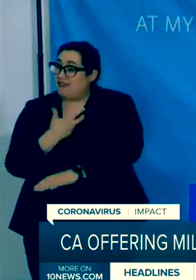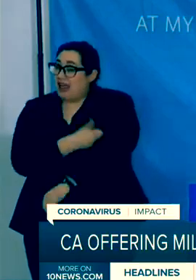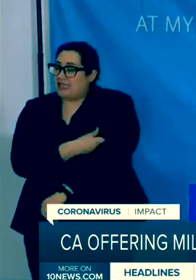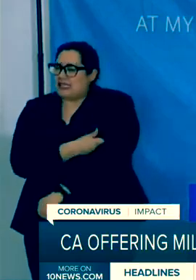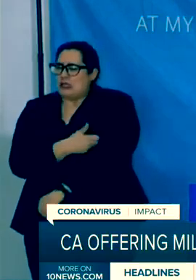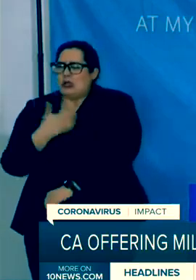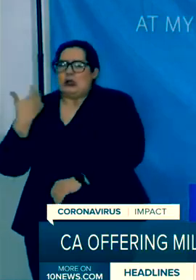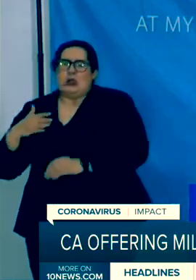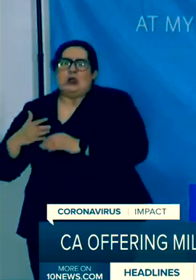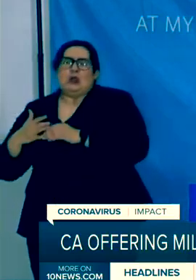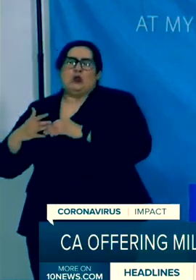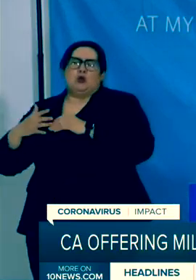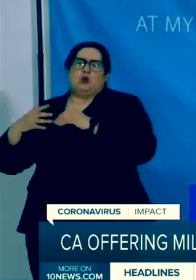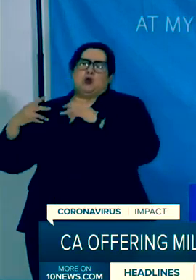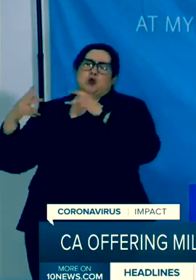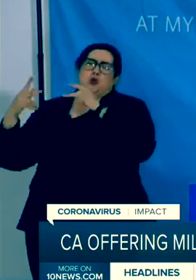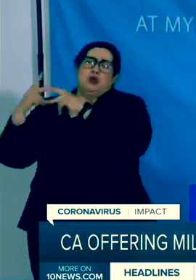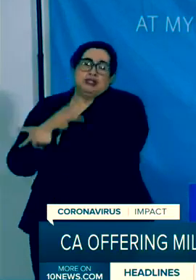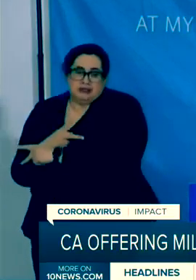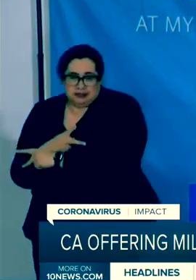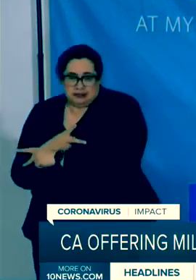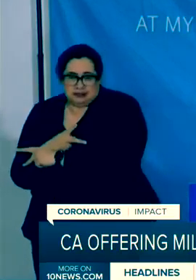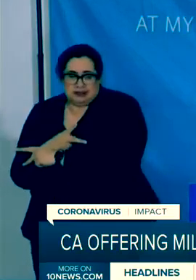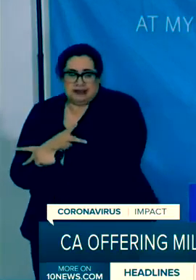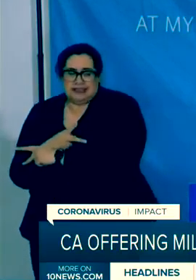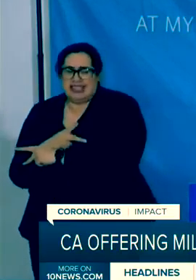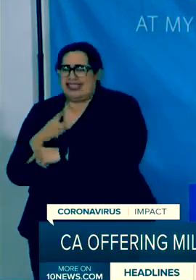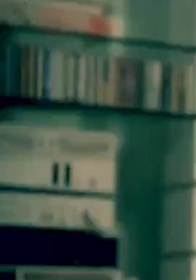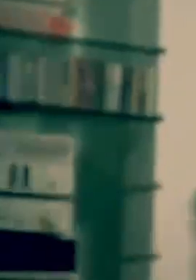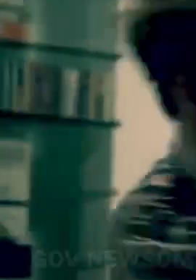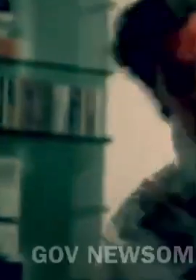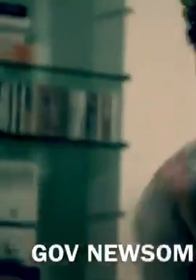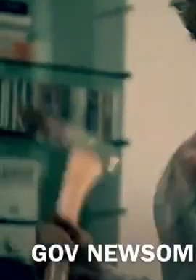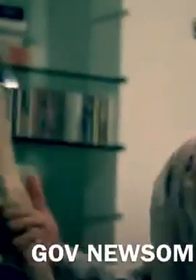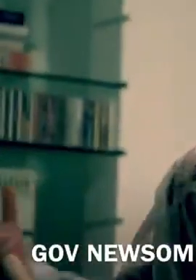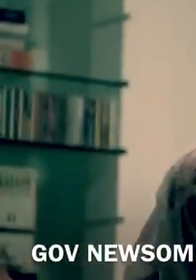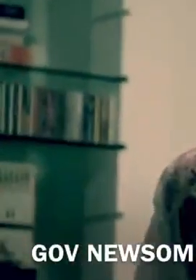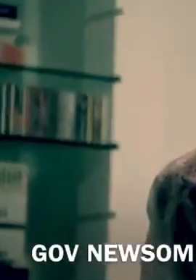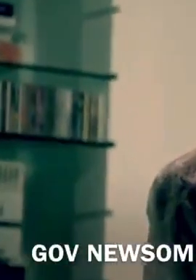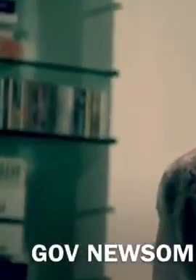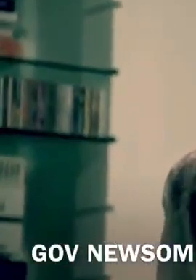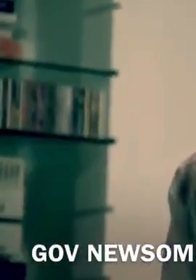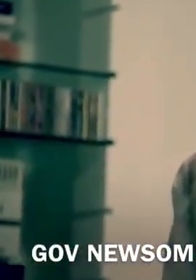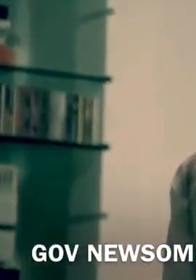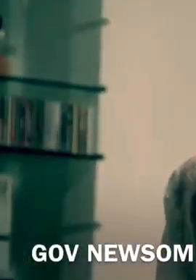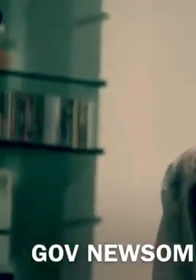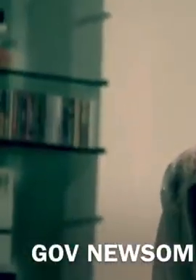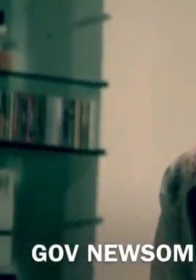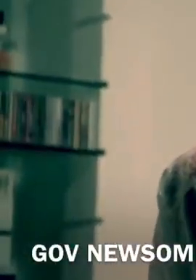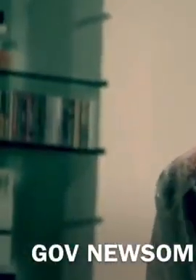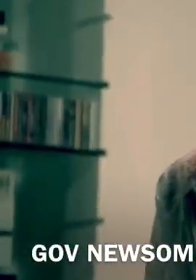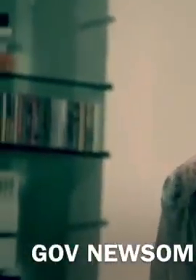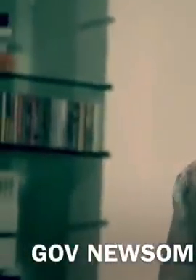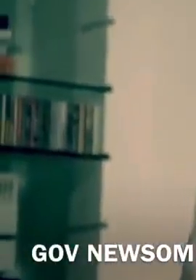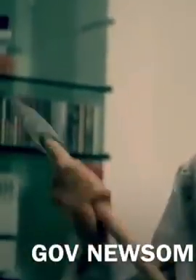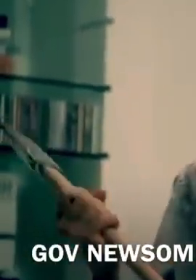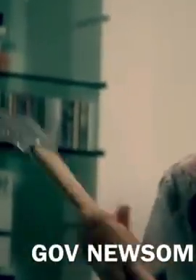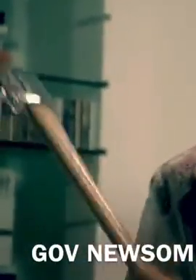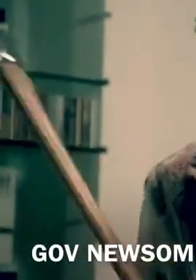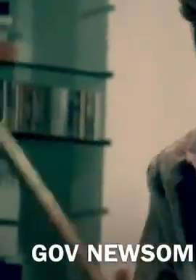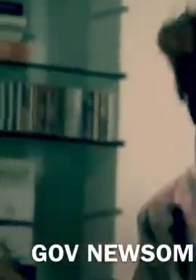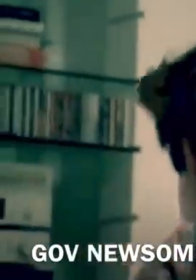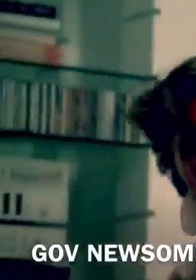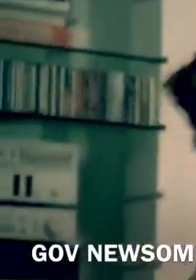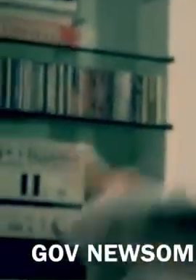is exponentially, incalculably higher. Start getting a reservation at Dorkin now, you